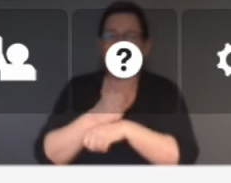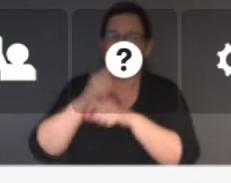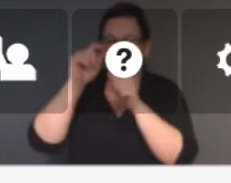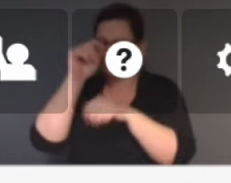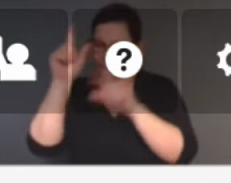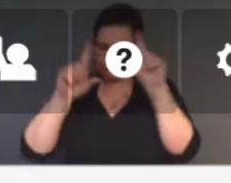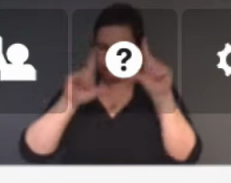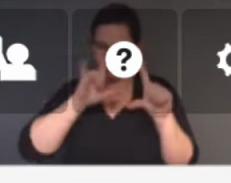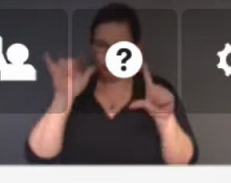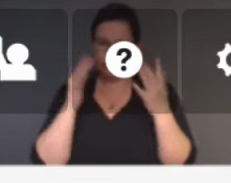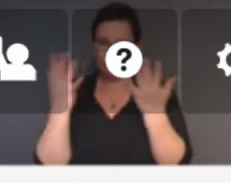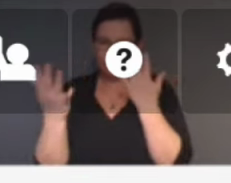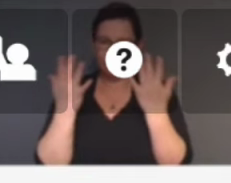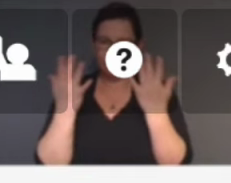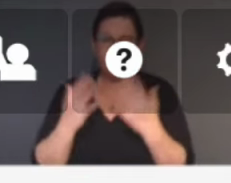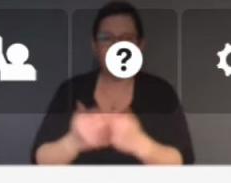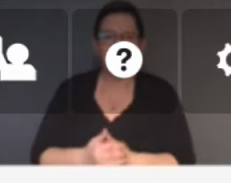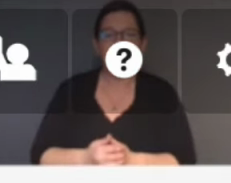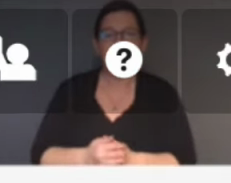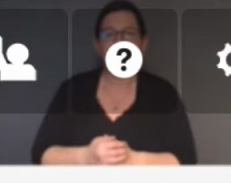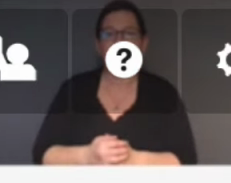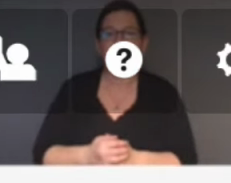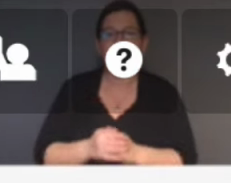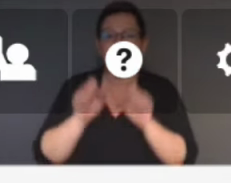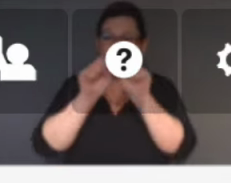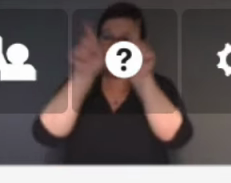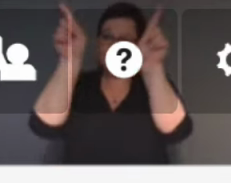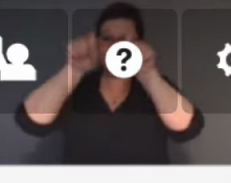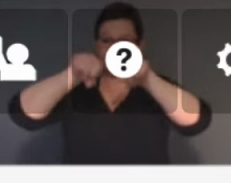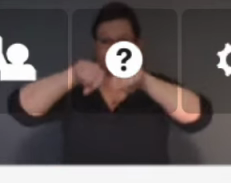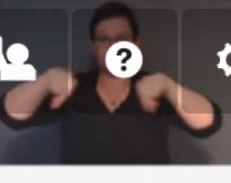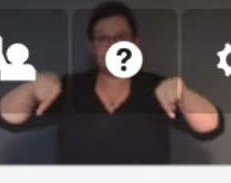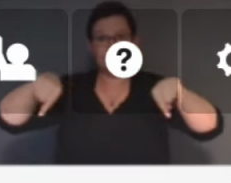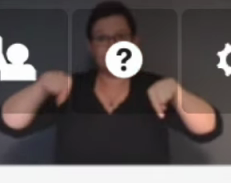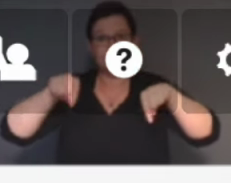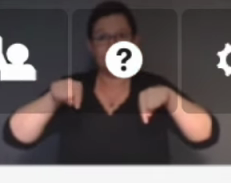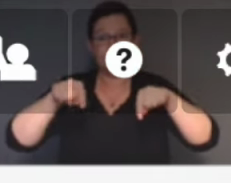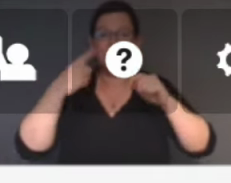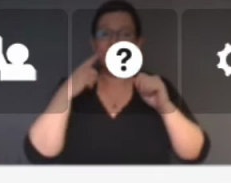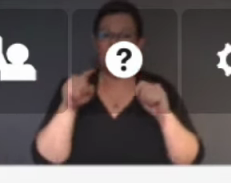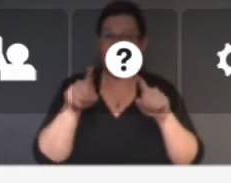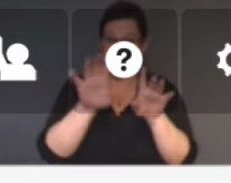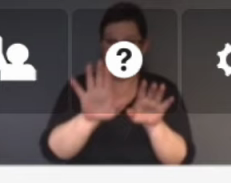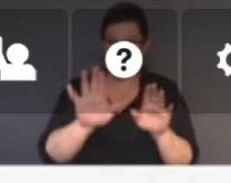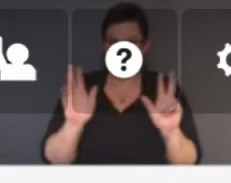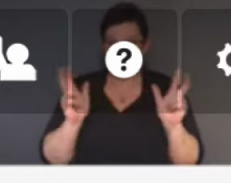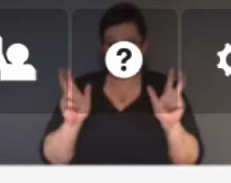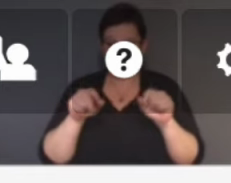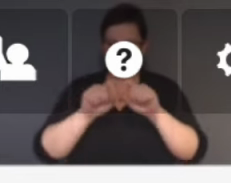the arrows pointing outwards expands the webinar display on your screen.